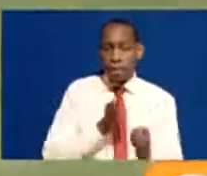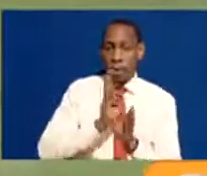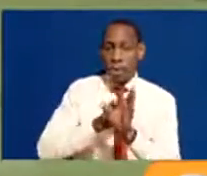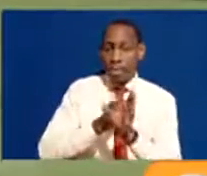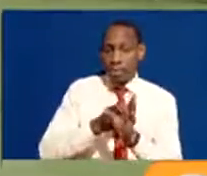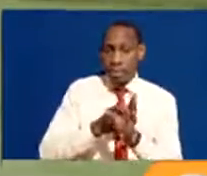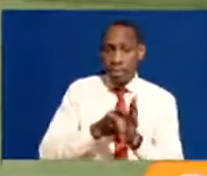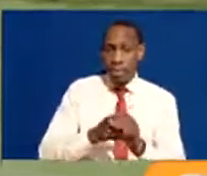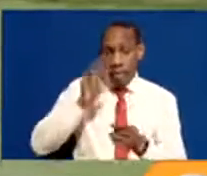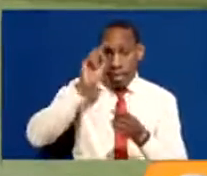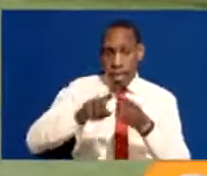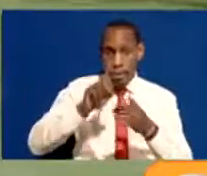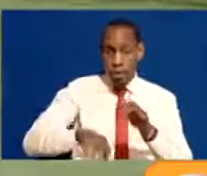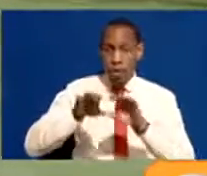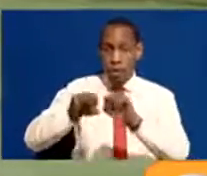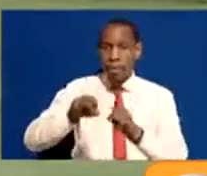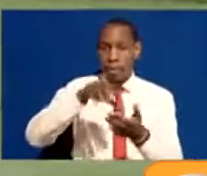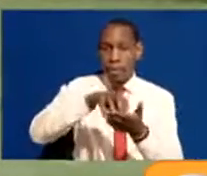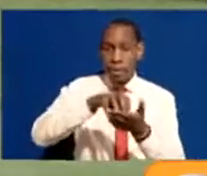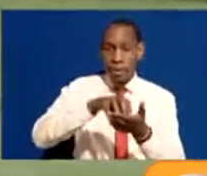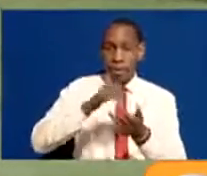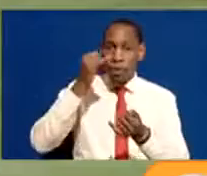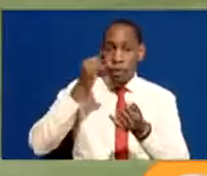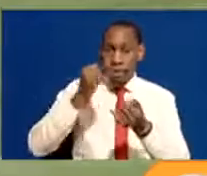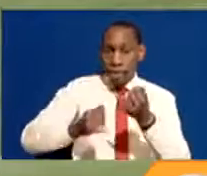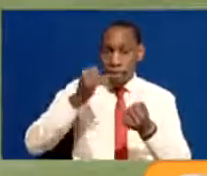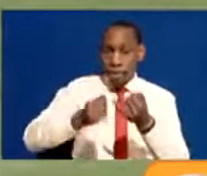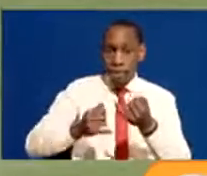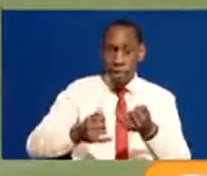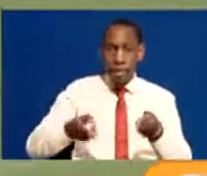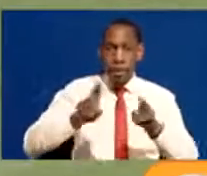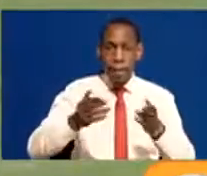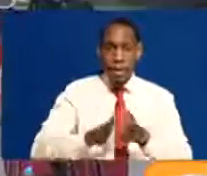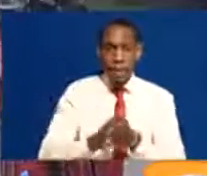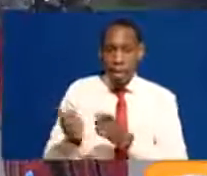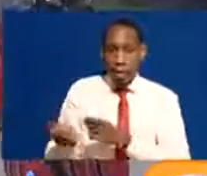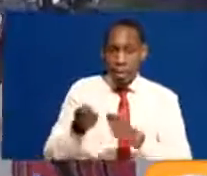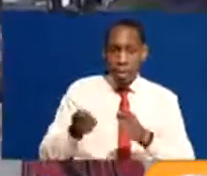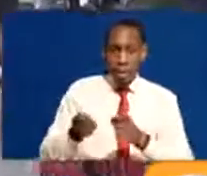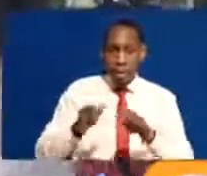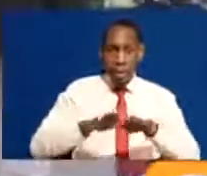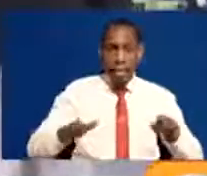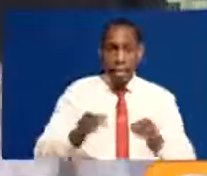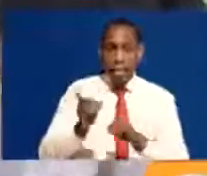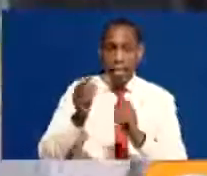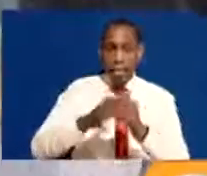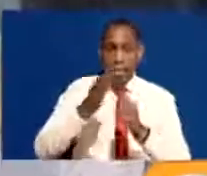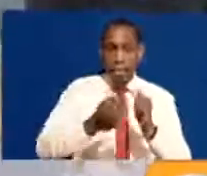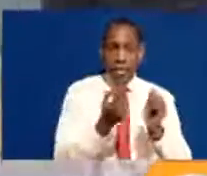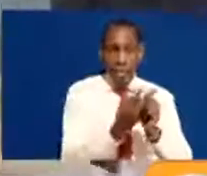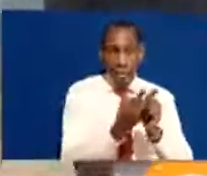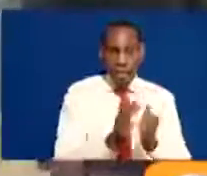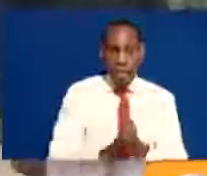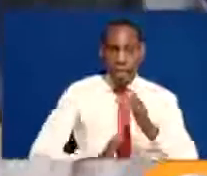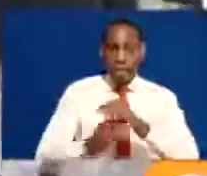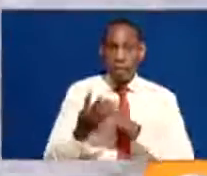the course with the aim of booking a spot in the grand finale, which will be held at the Muthaiga Golf Club on the 9th of December.